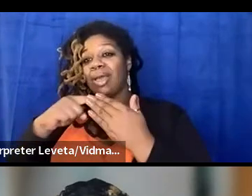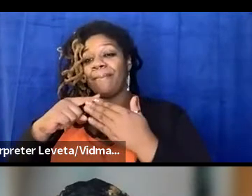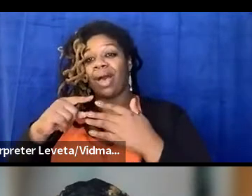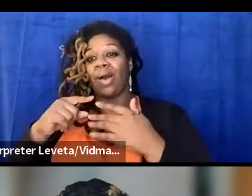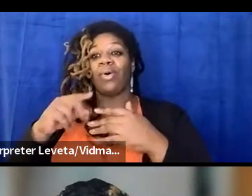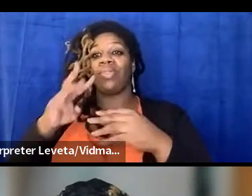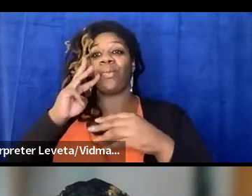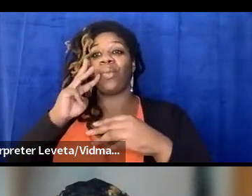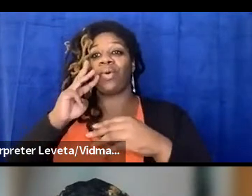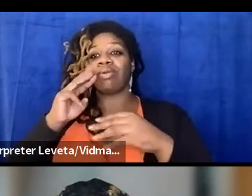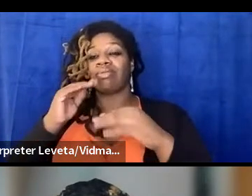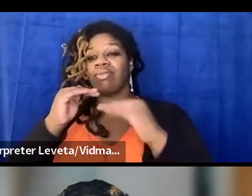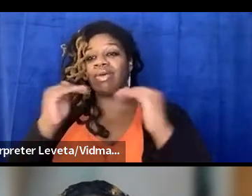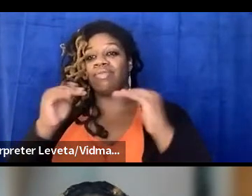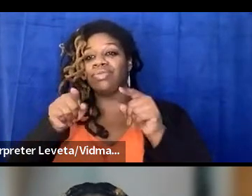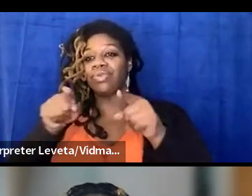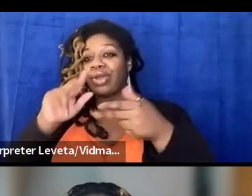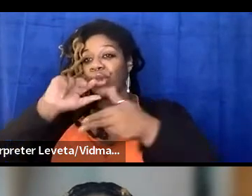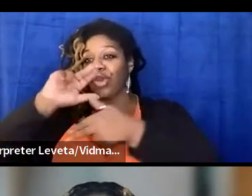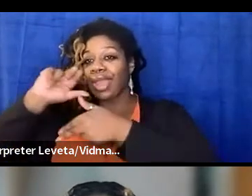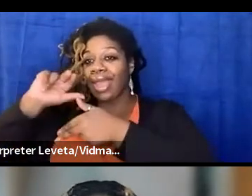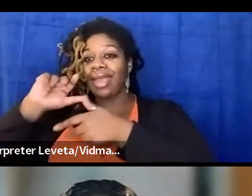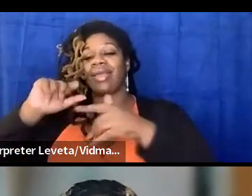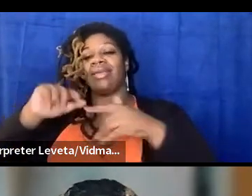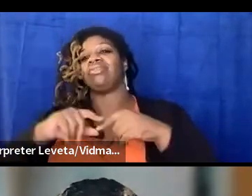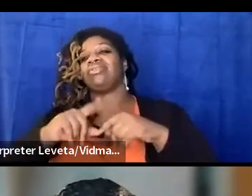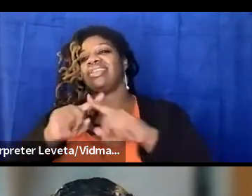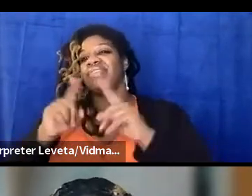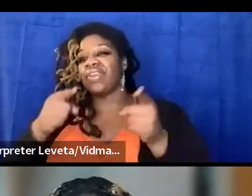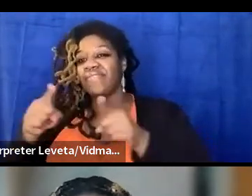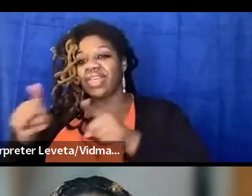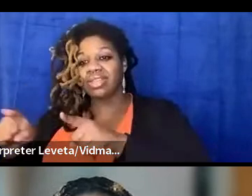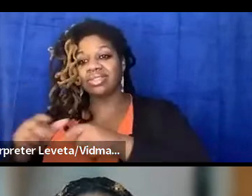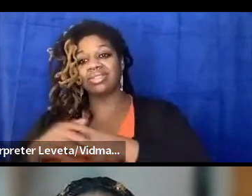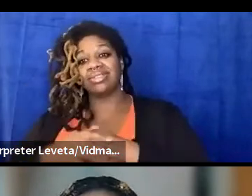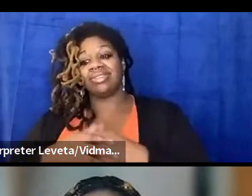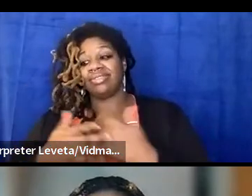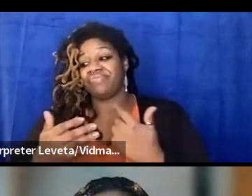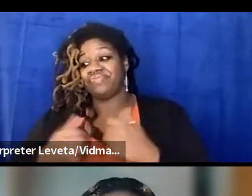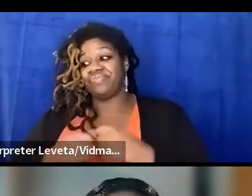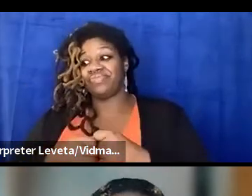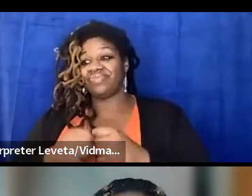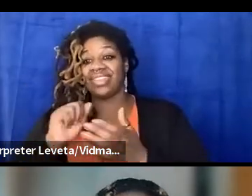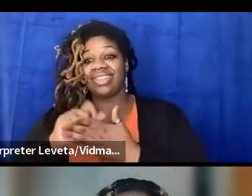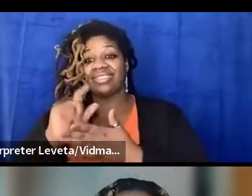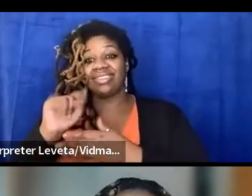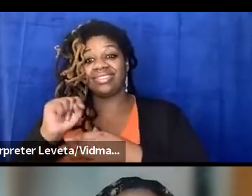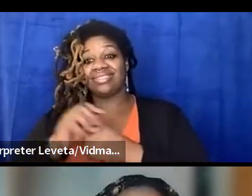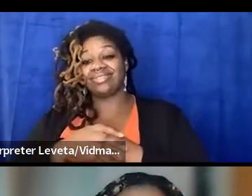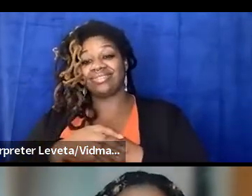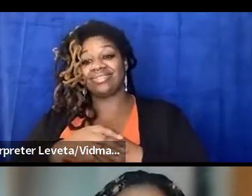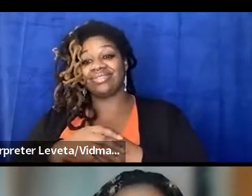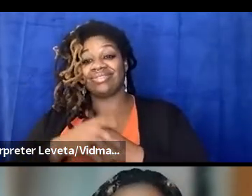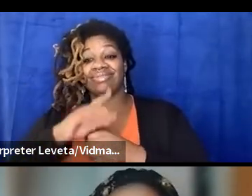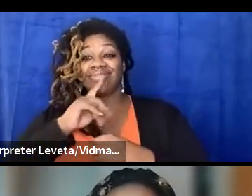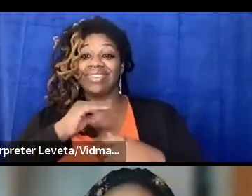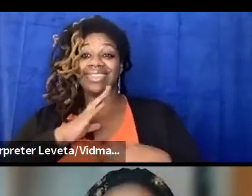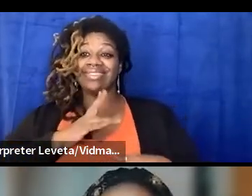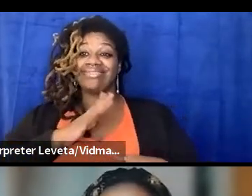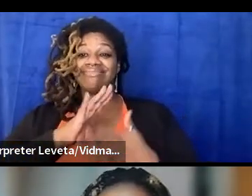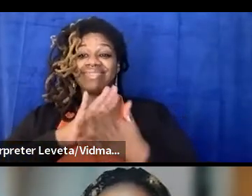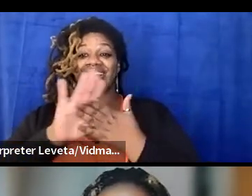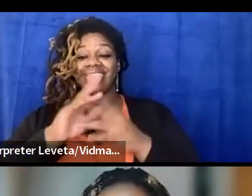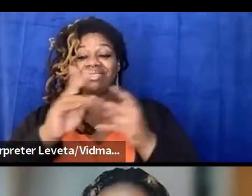different types of events. So that's basically it. So, NOAA is a great place to work, if you like the